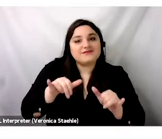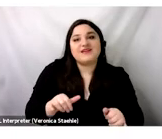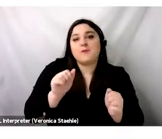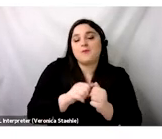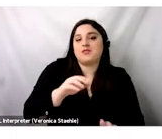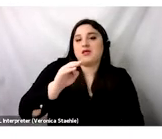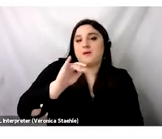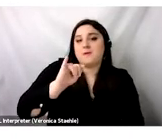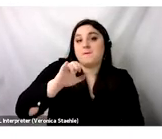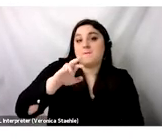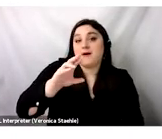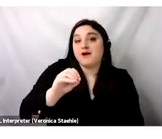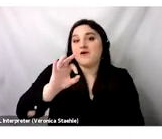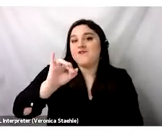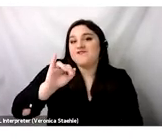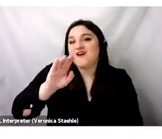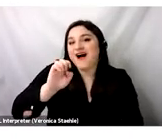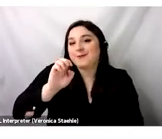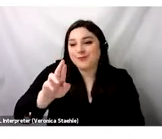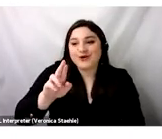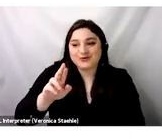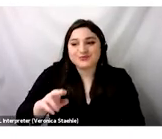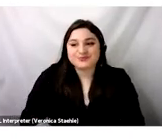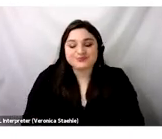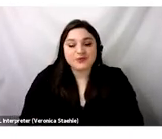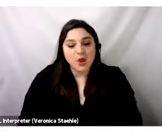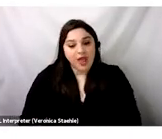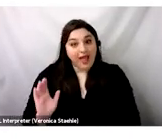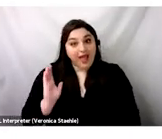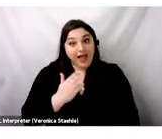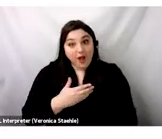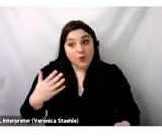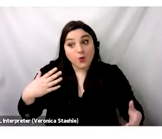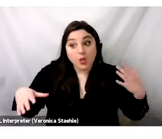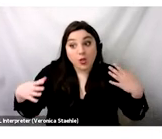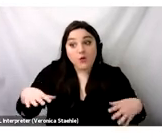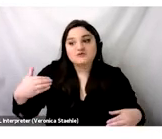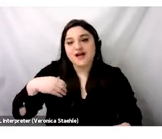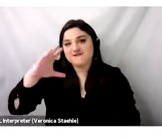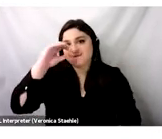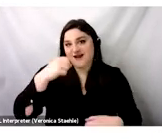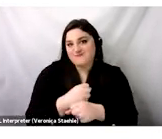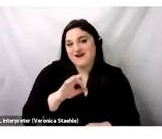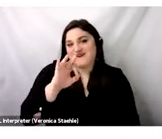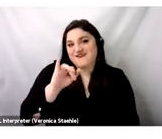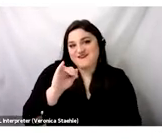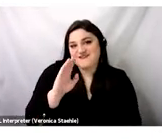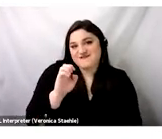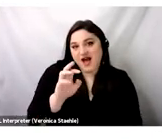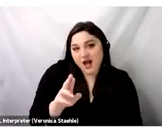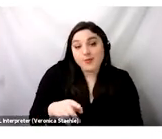I mean, we wear man-made fibers in our clothing. And every time you buy something, you wash it with